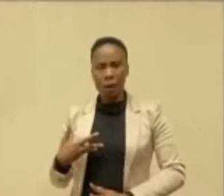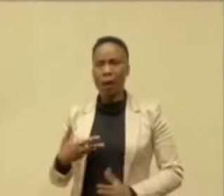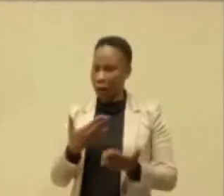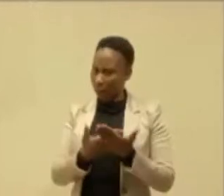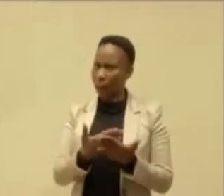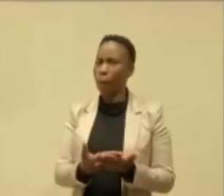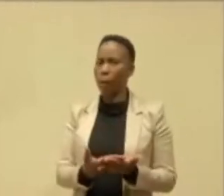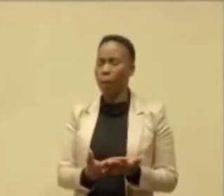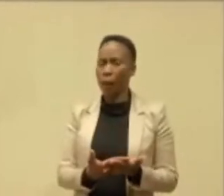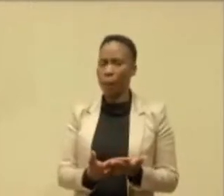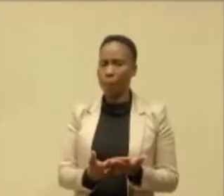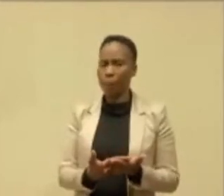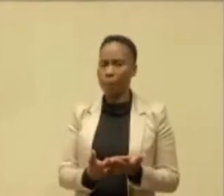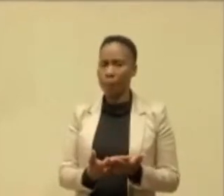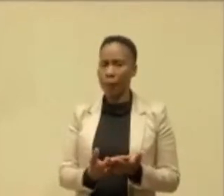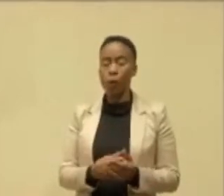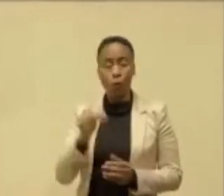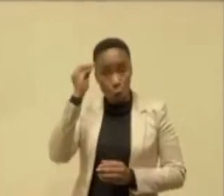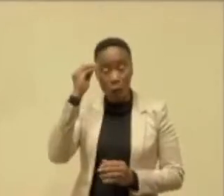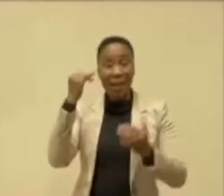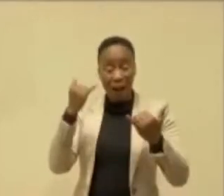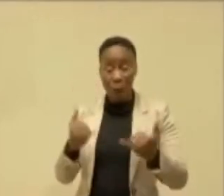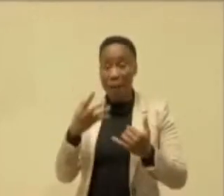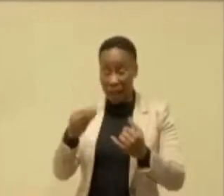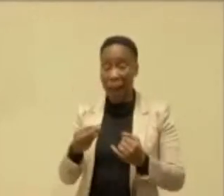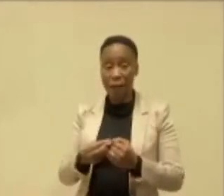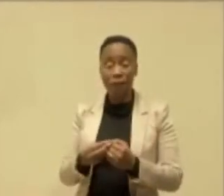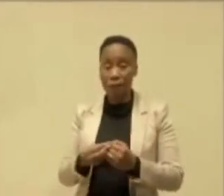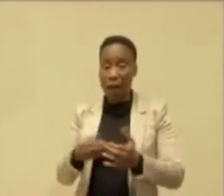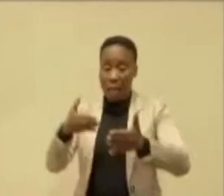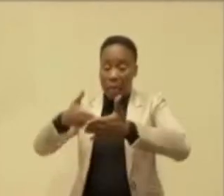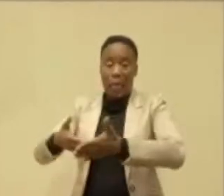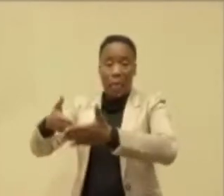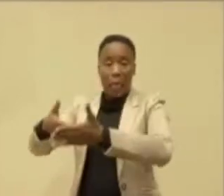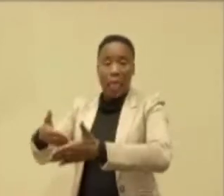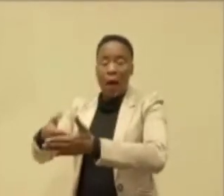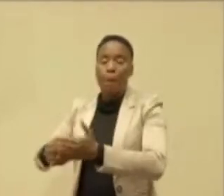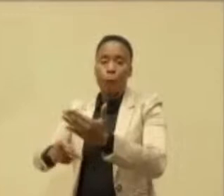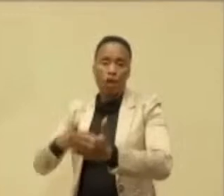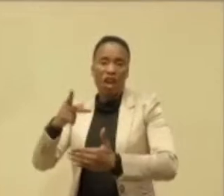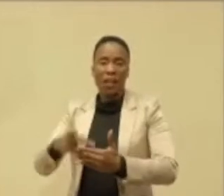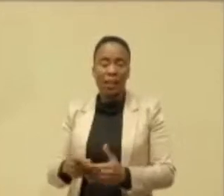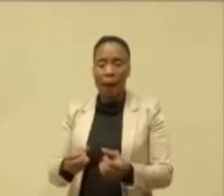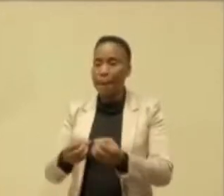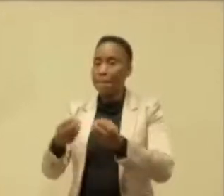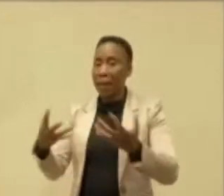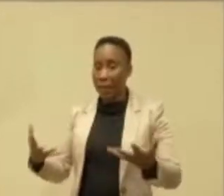you know we are sitting at the blocked projects many of the block projects